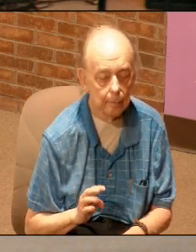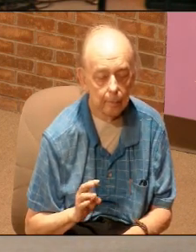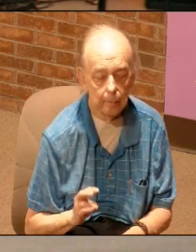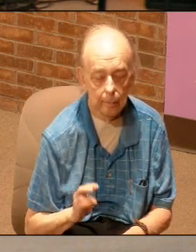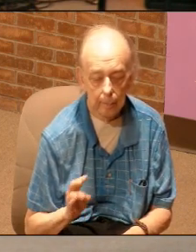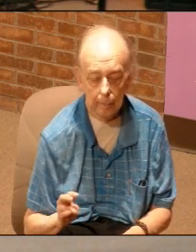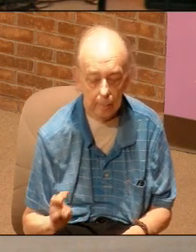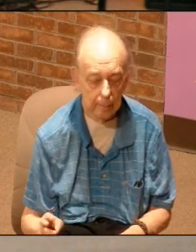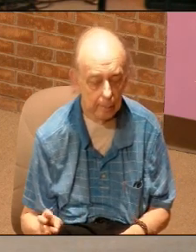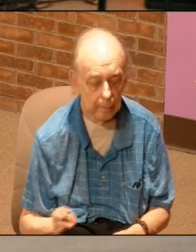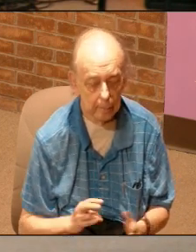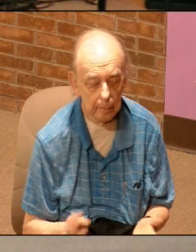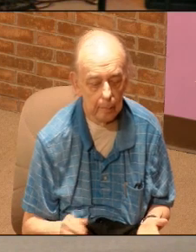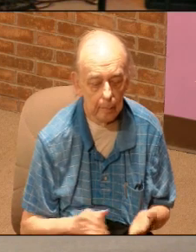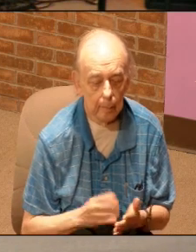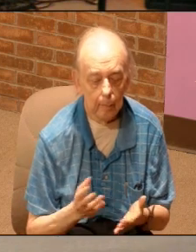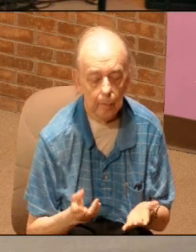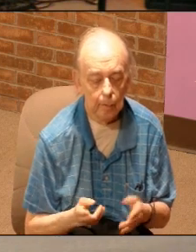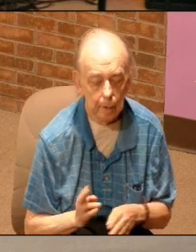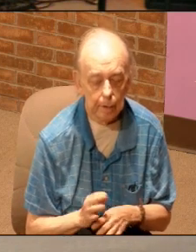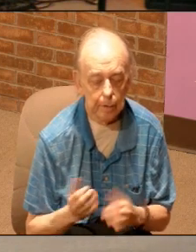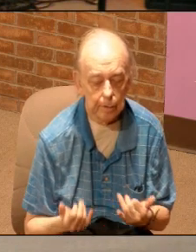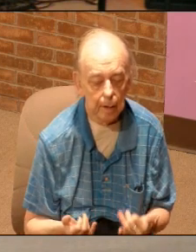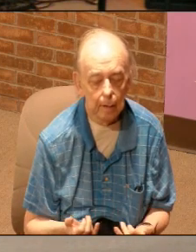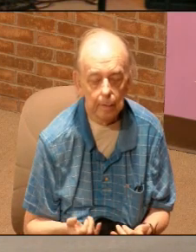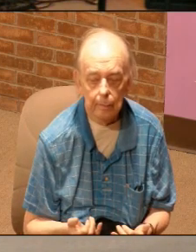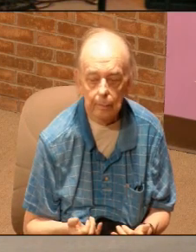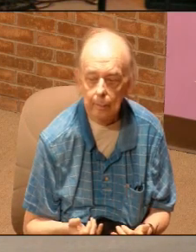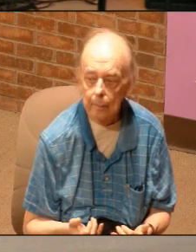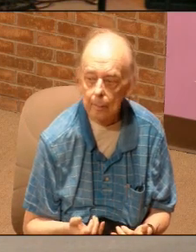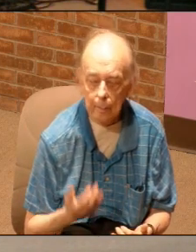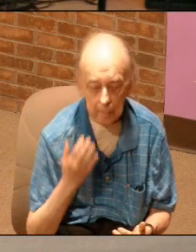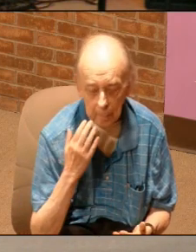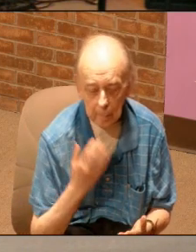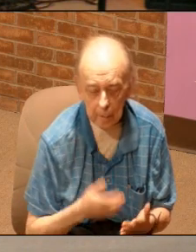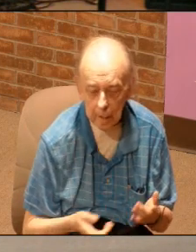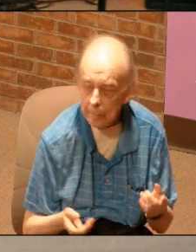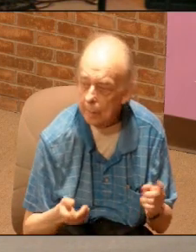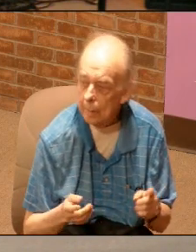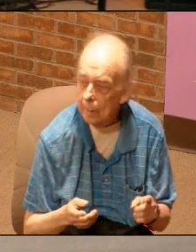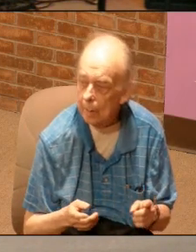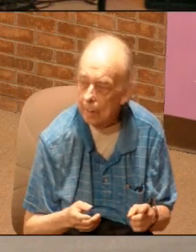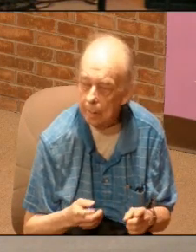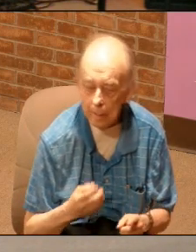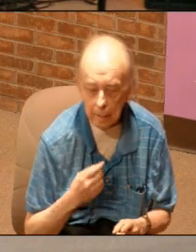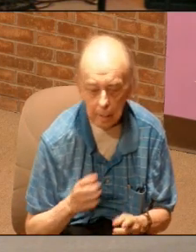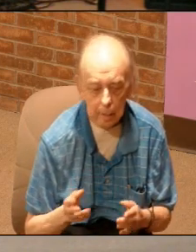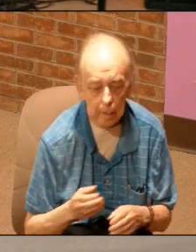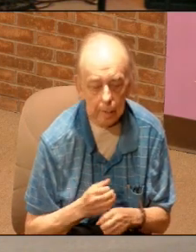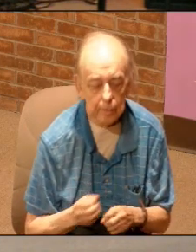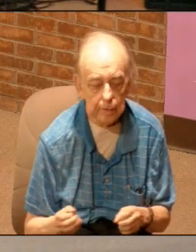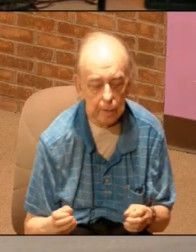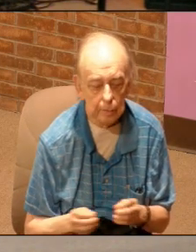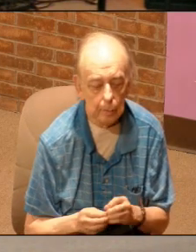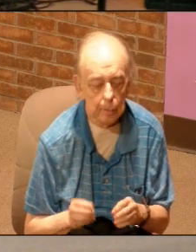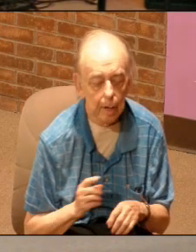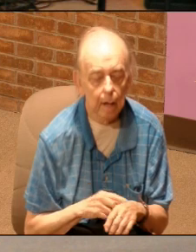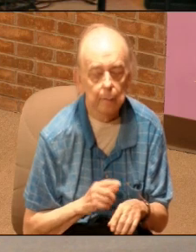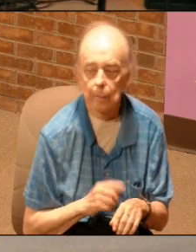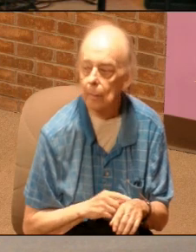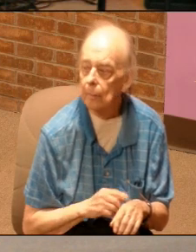this, 7 this, 7 this, and that's what I use today. You know what happens? It saves a lot more time.